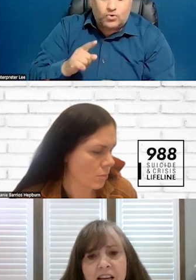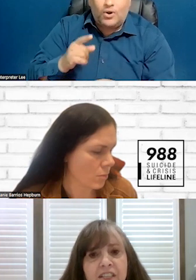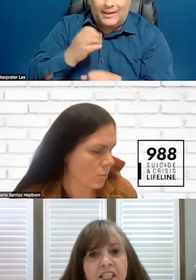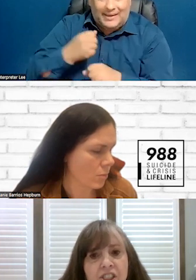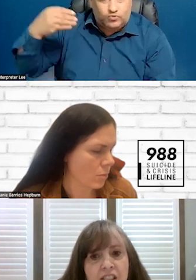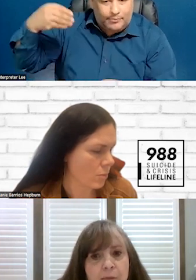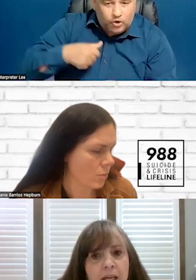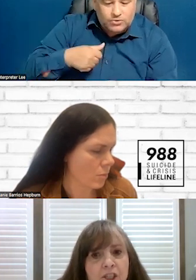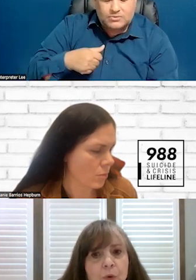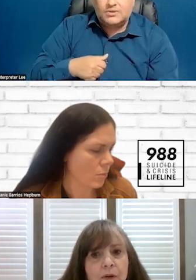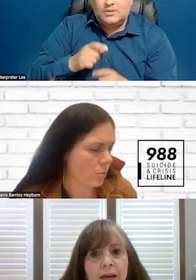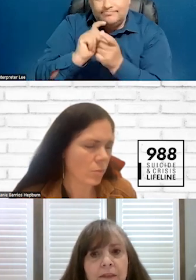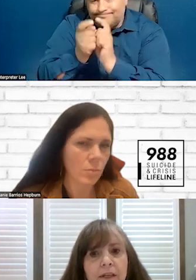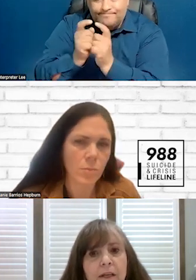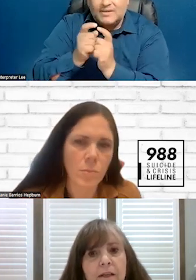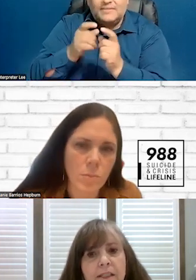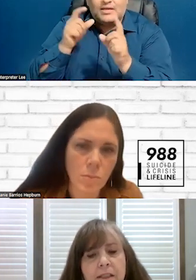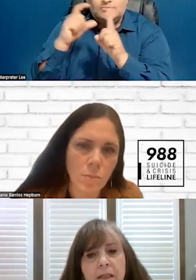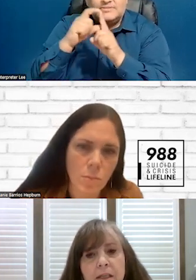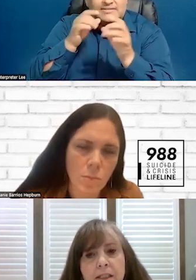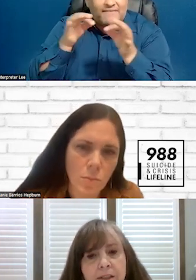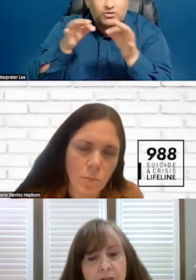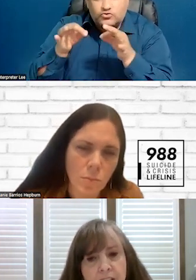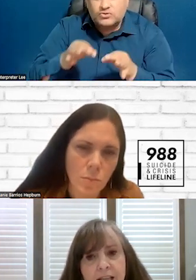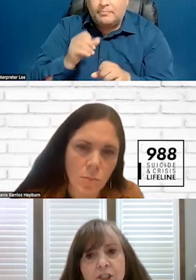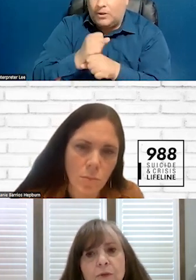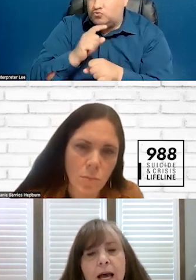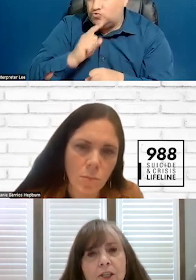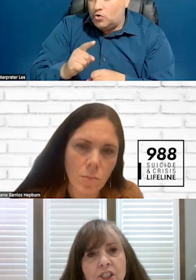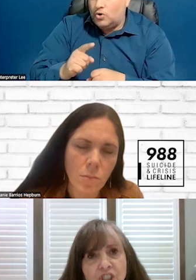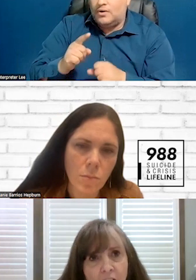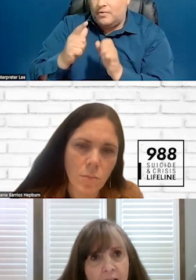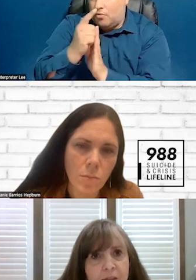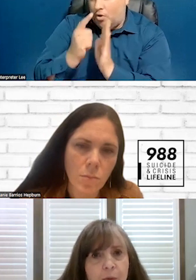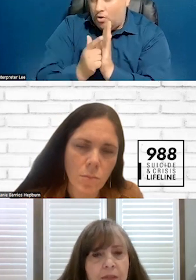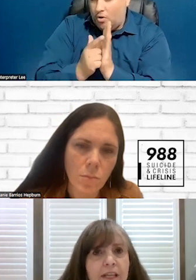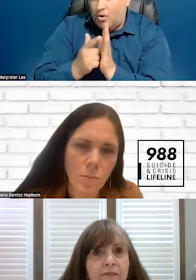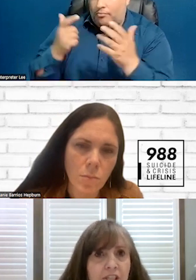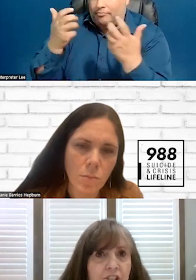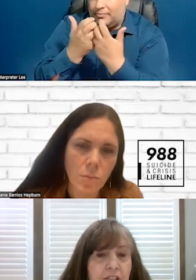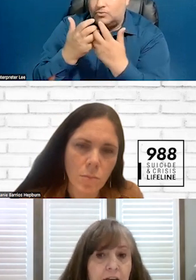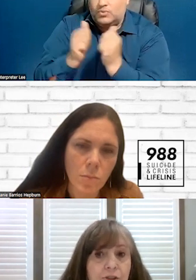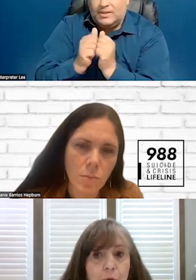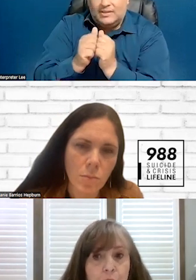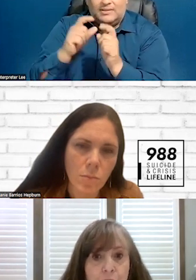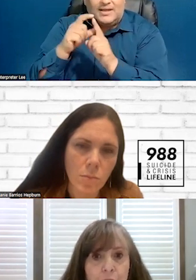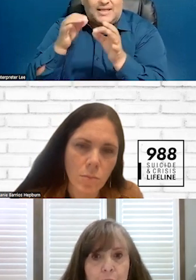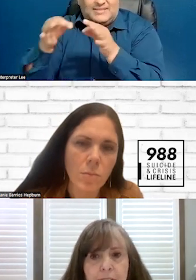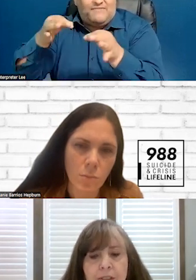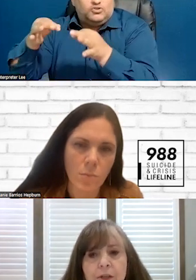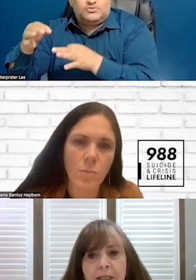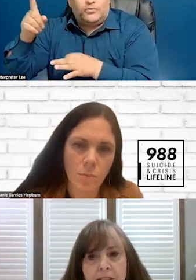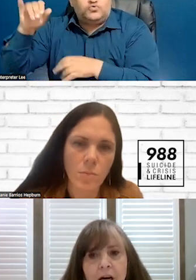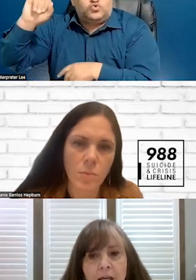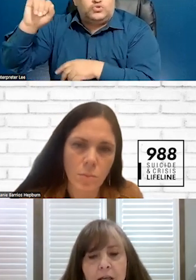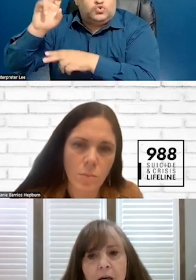revising definitions to make sure that their statute actually jives with the definitions that insurers are using.